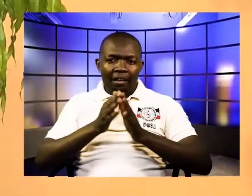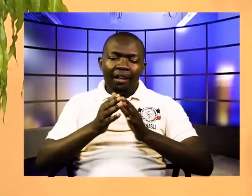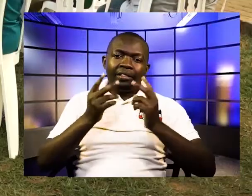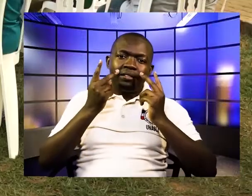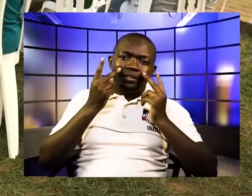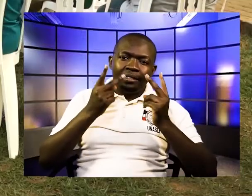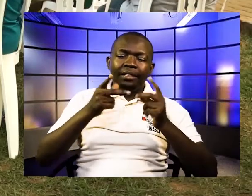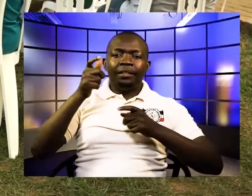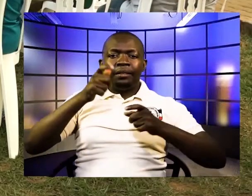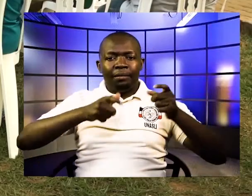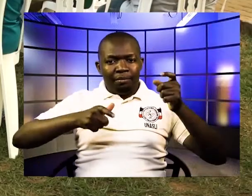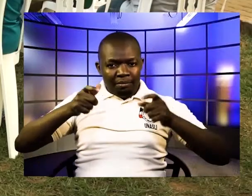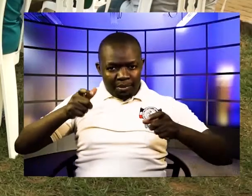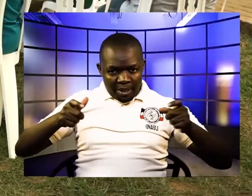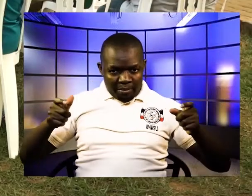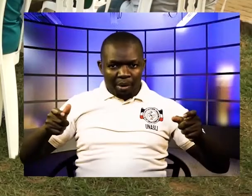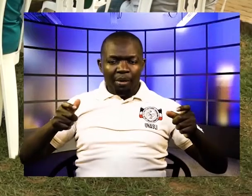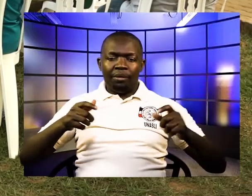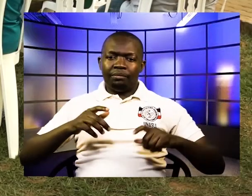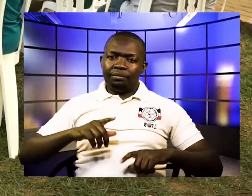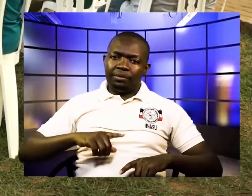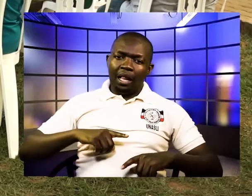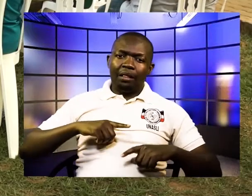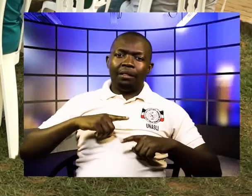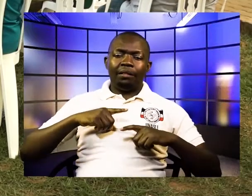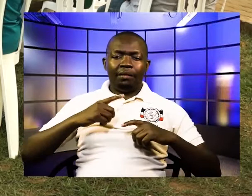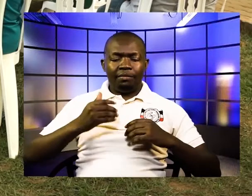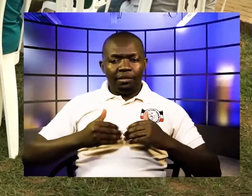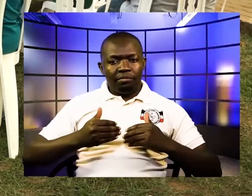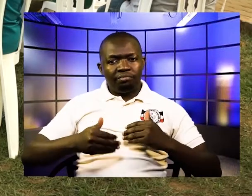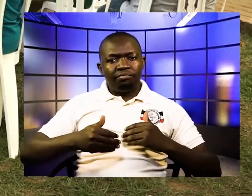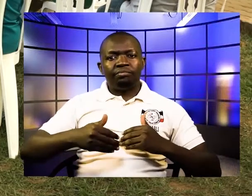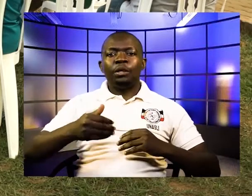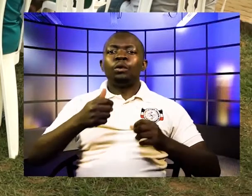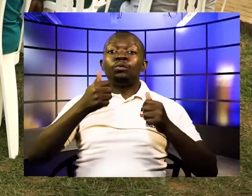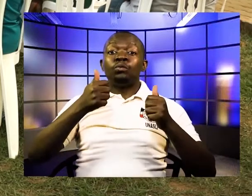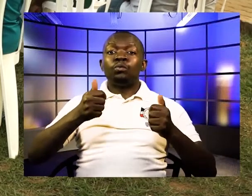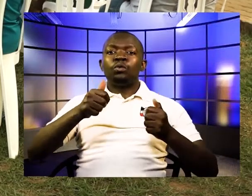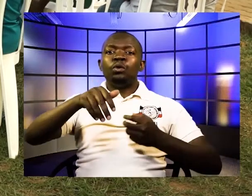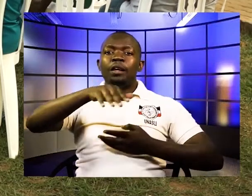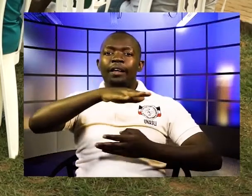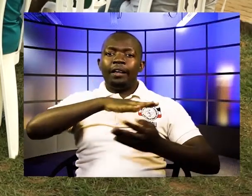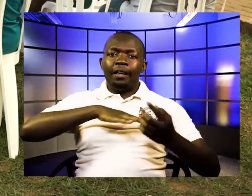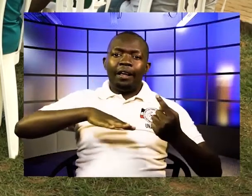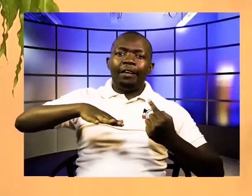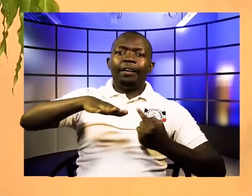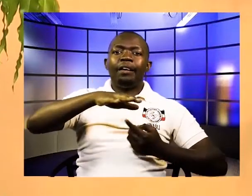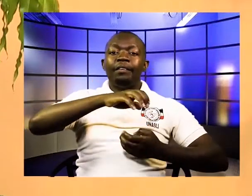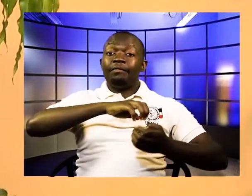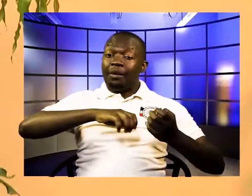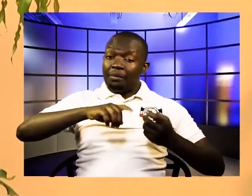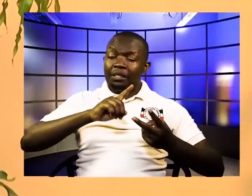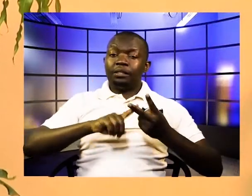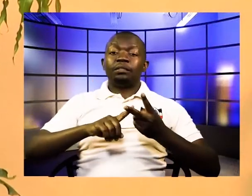people are living a very good environment with reasonable accommodation.